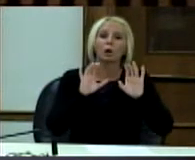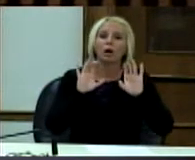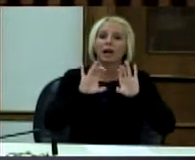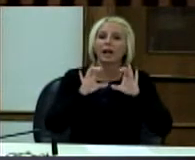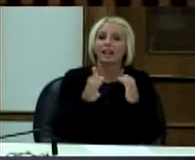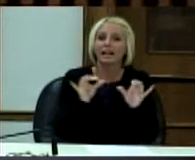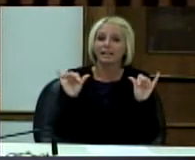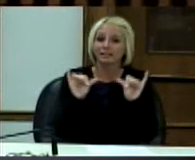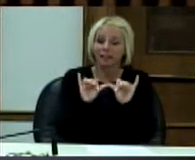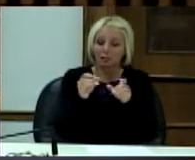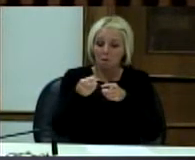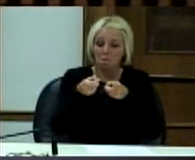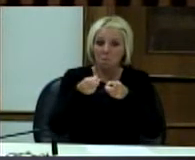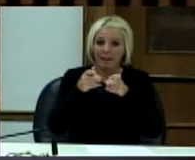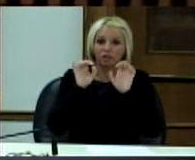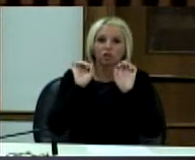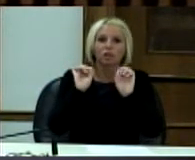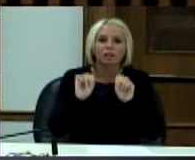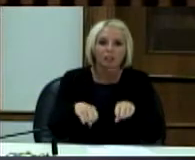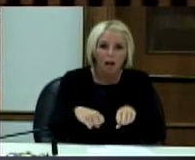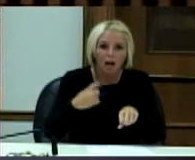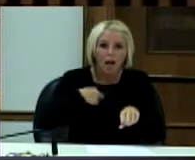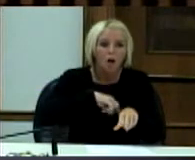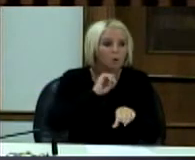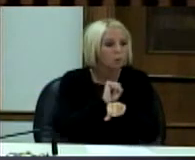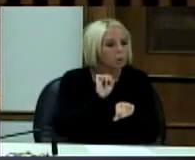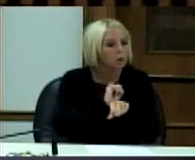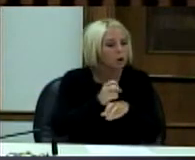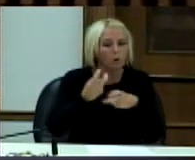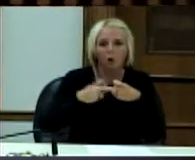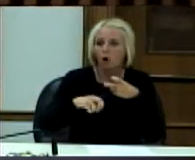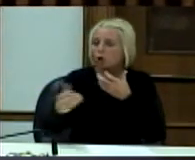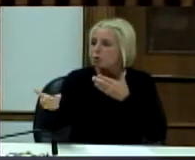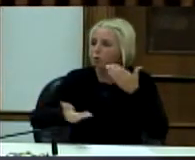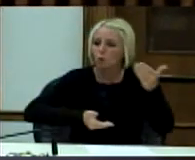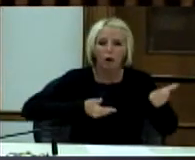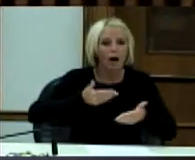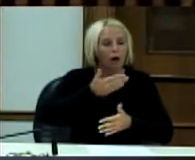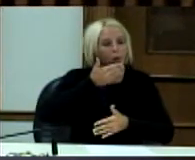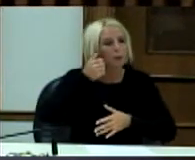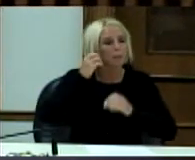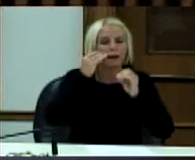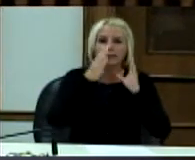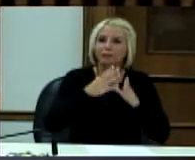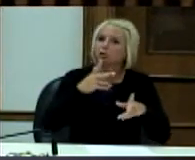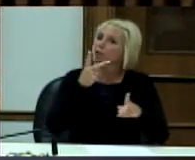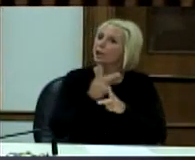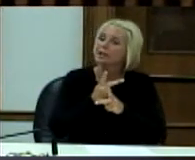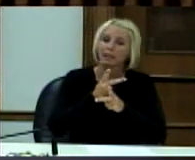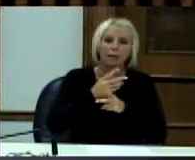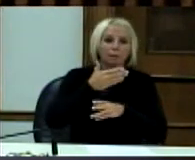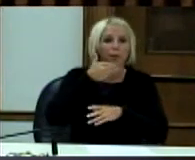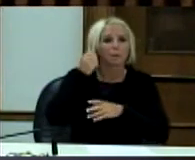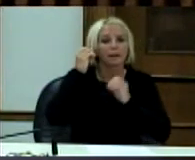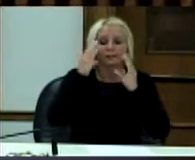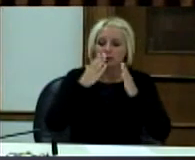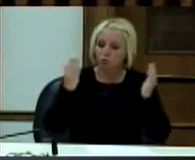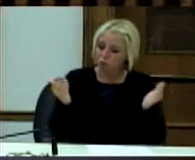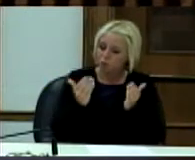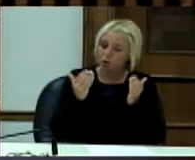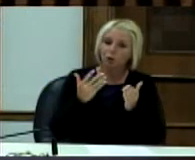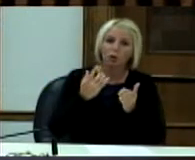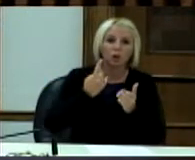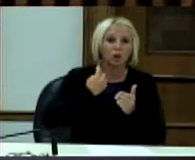class sizes will be manageable. We work hard to hire the best teachers and retain the best teachers, and we